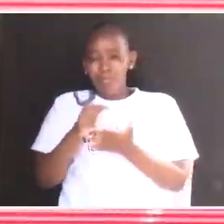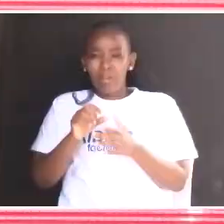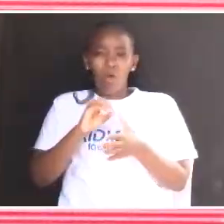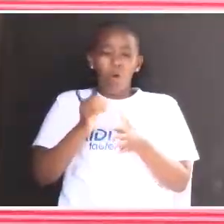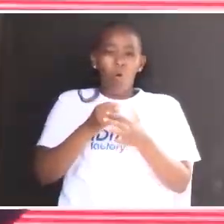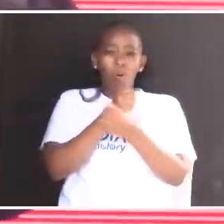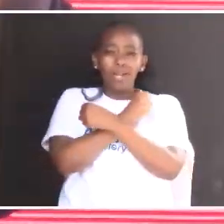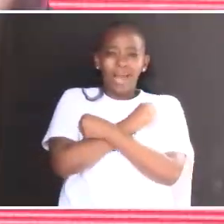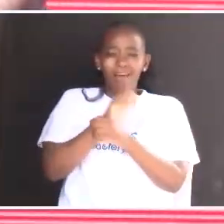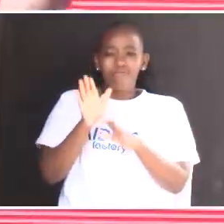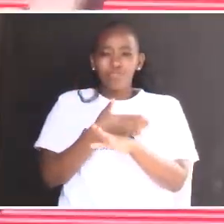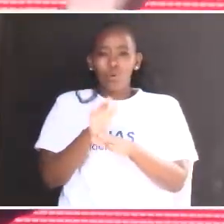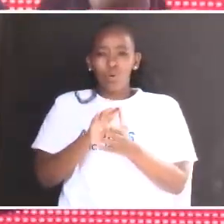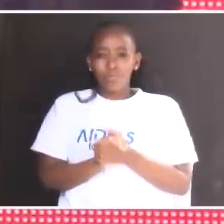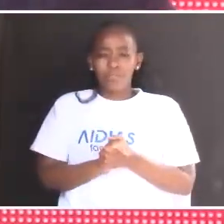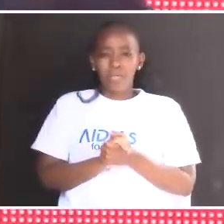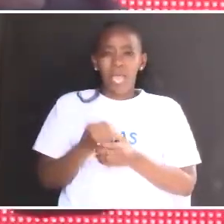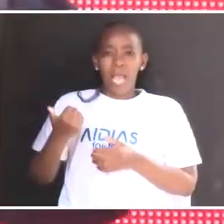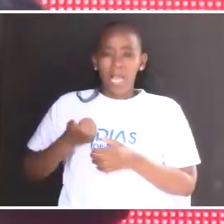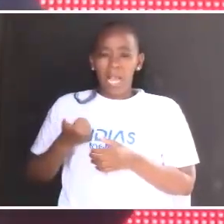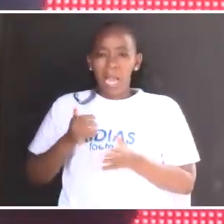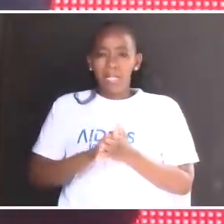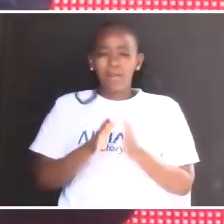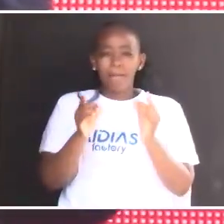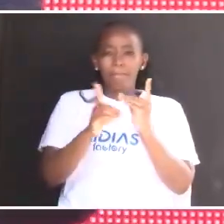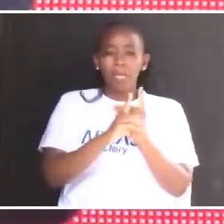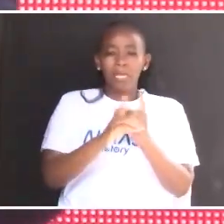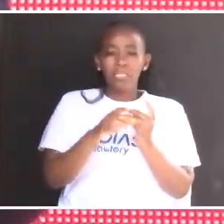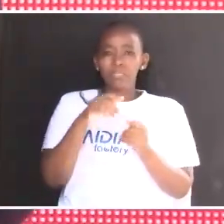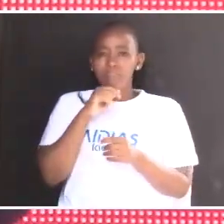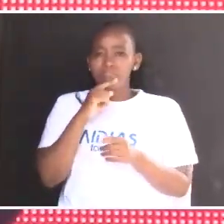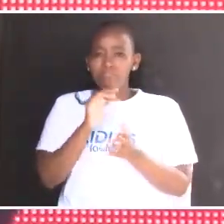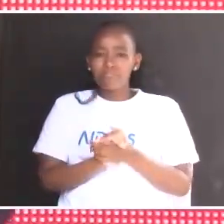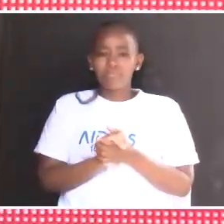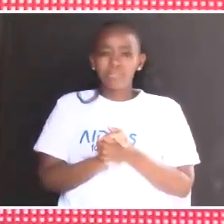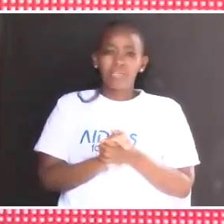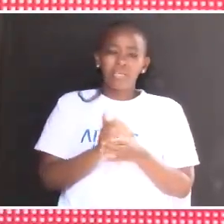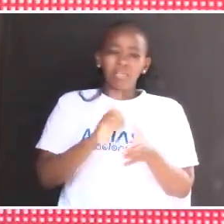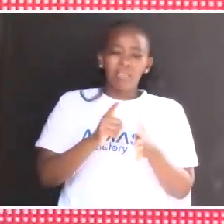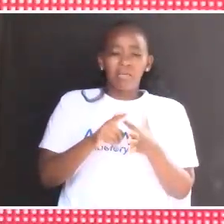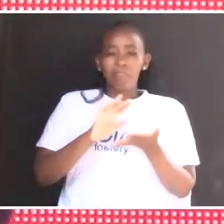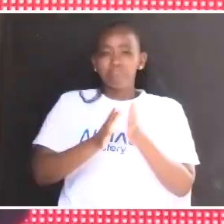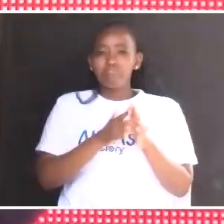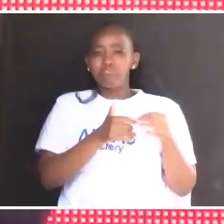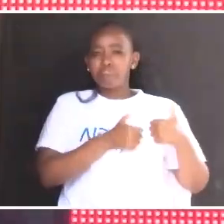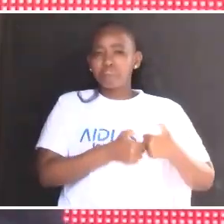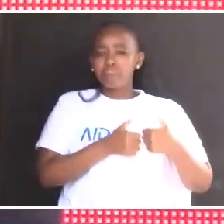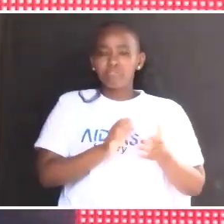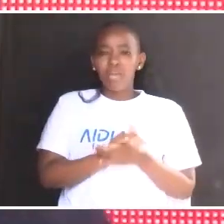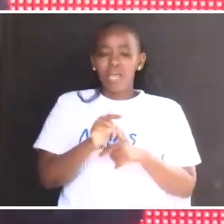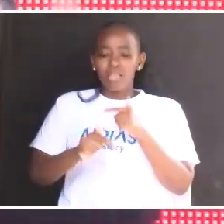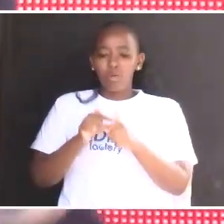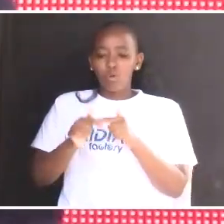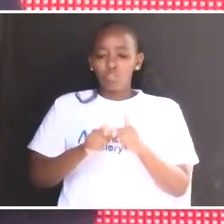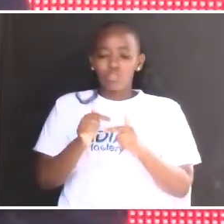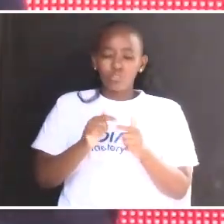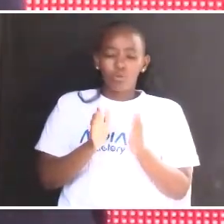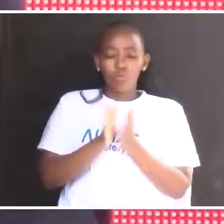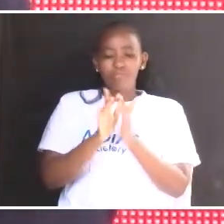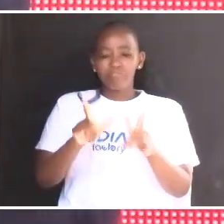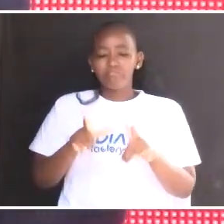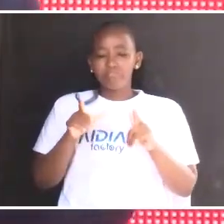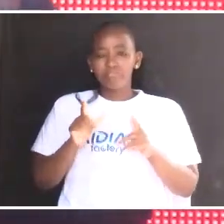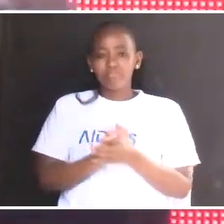mapenzi. Msichana walipatana na kijana, wakikula mishebebe, wakapendana, wakaendelea kula mishebebe for the rest of their